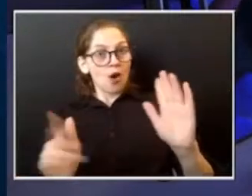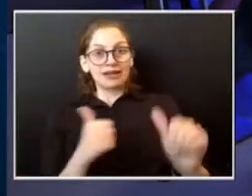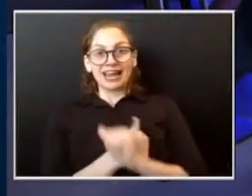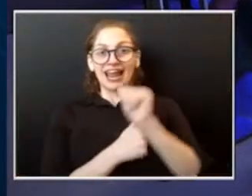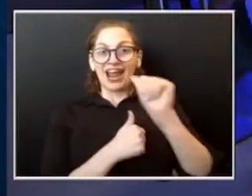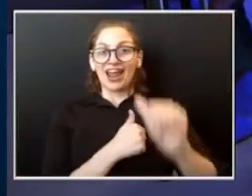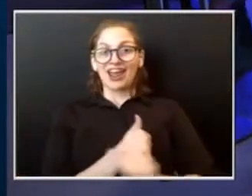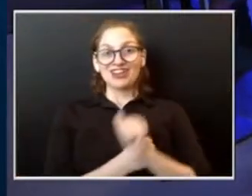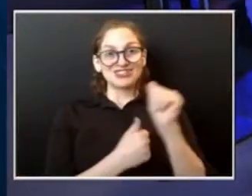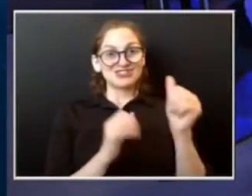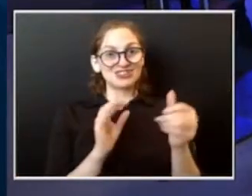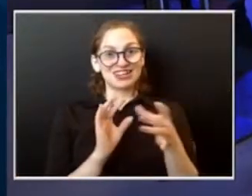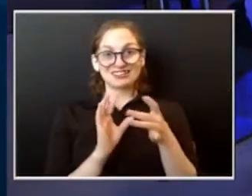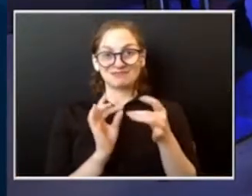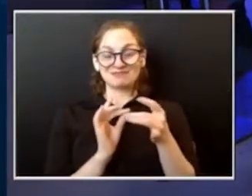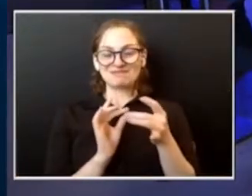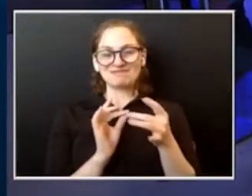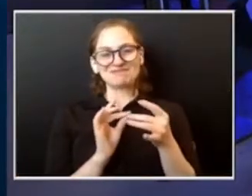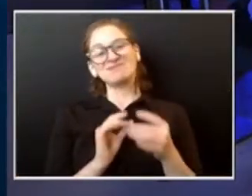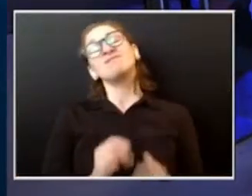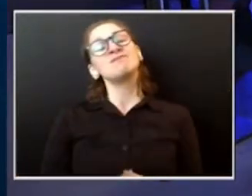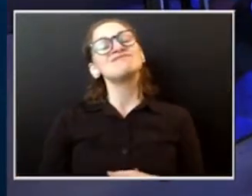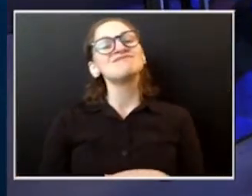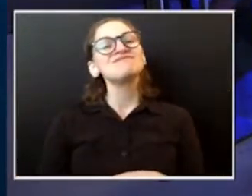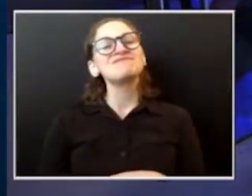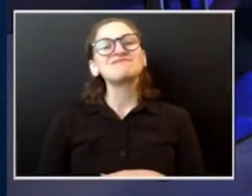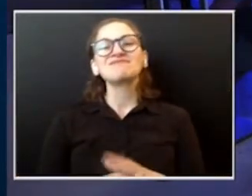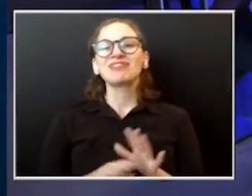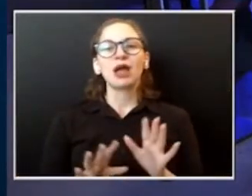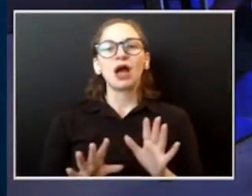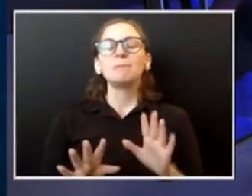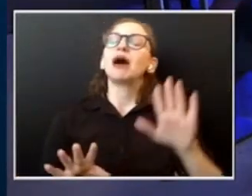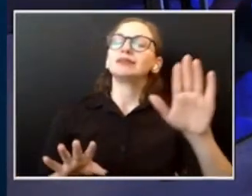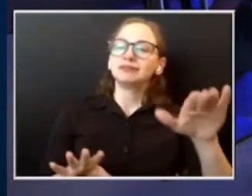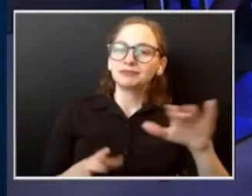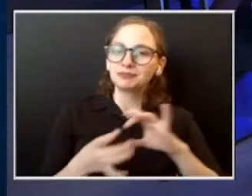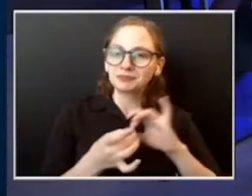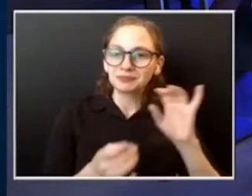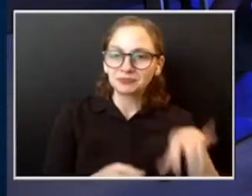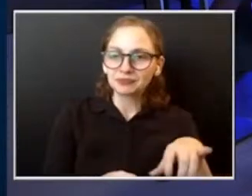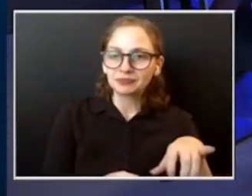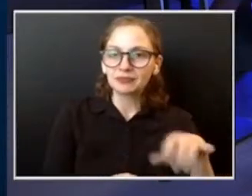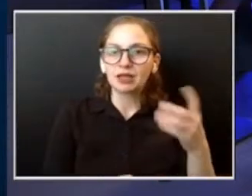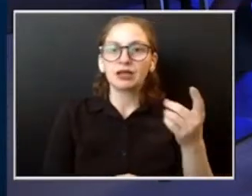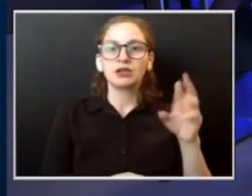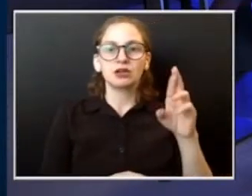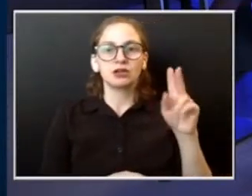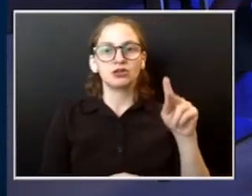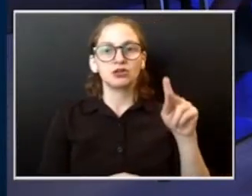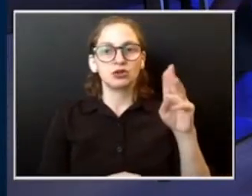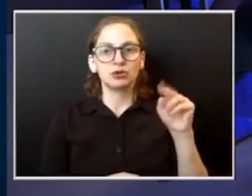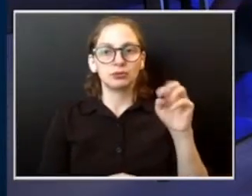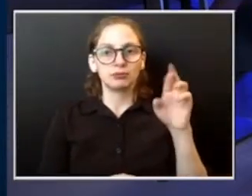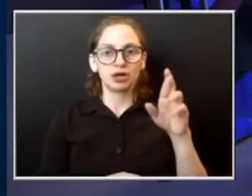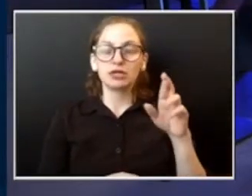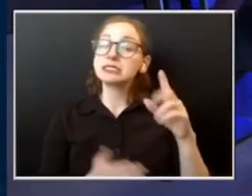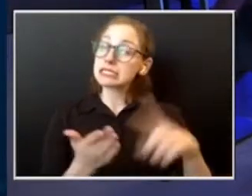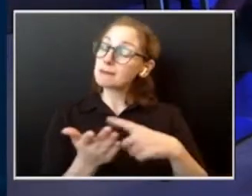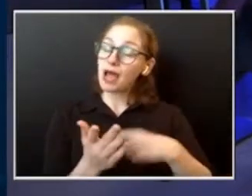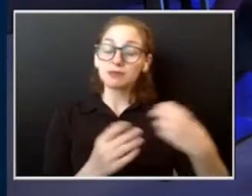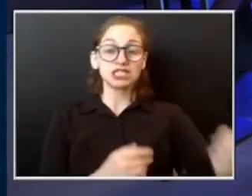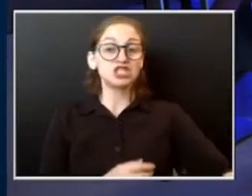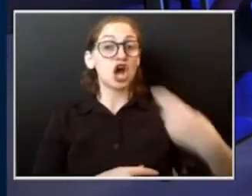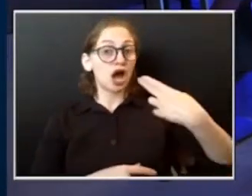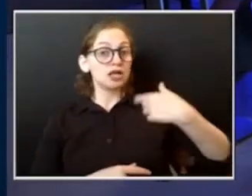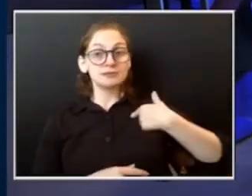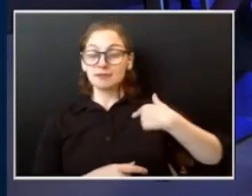so well, how do we monitor Cindy's on that though, Dr. Coomer does sometimes toss me the kidney, and I've never dropped one. Never dropped it? Never All dropped right, it.